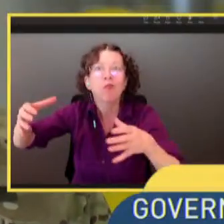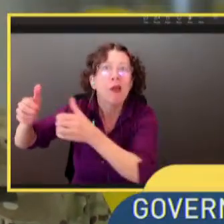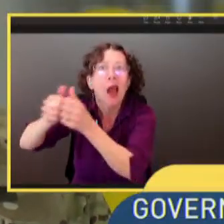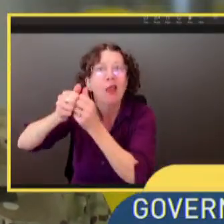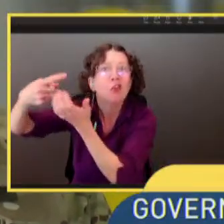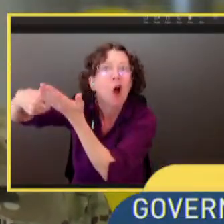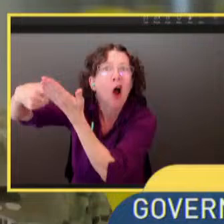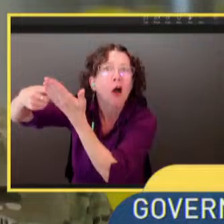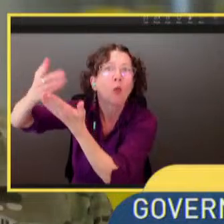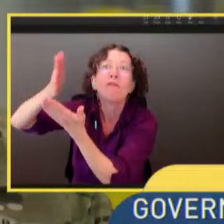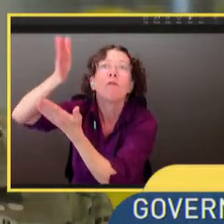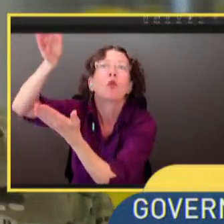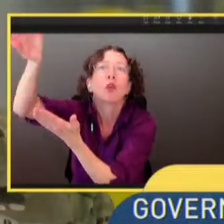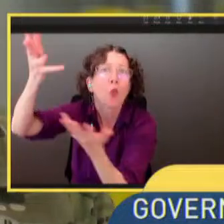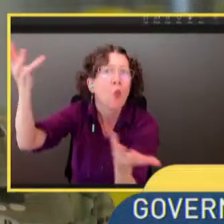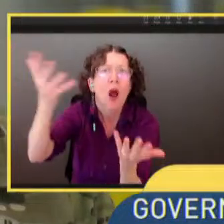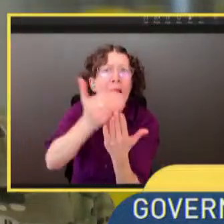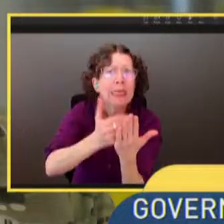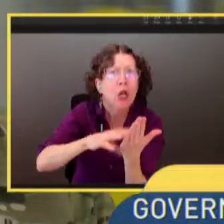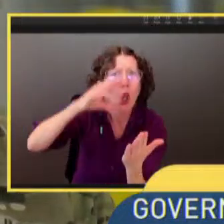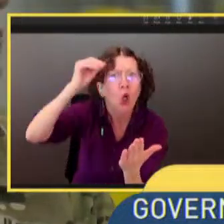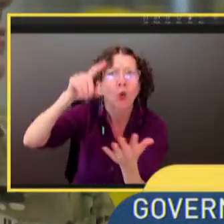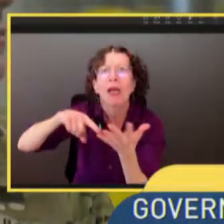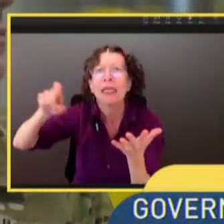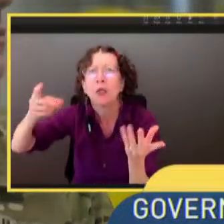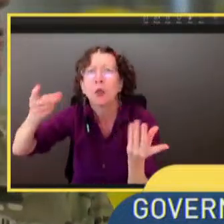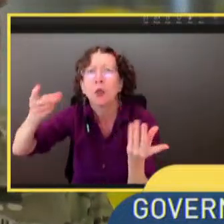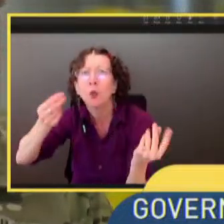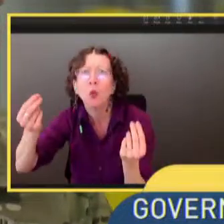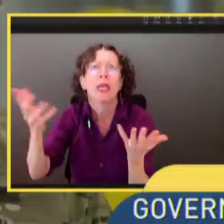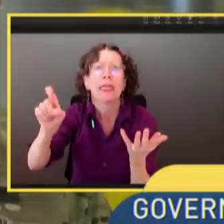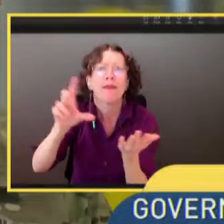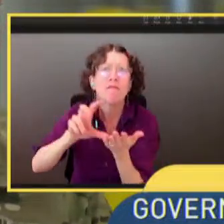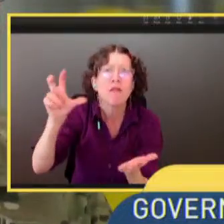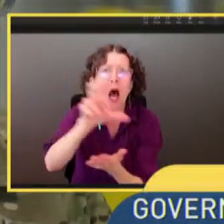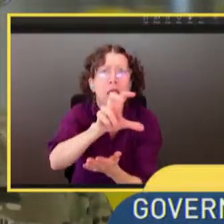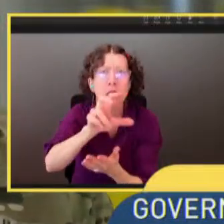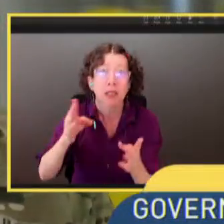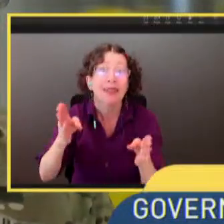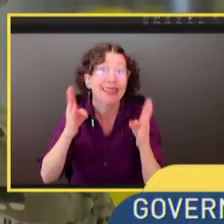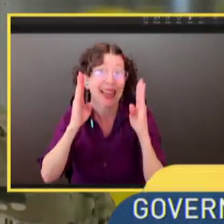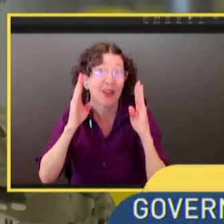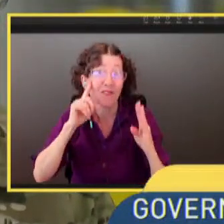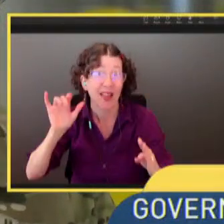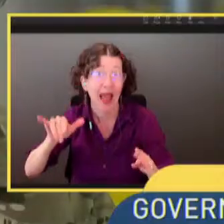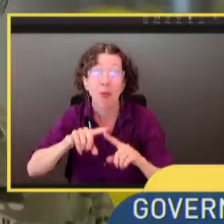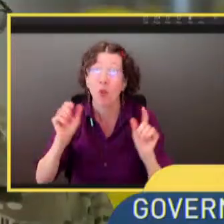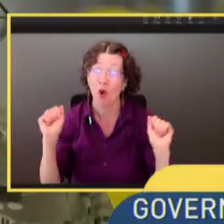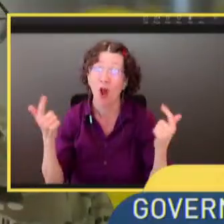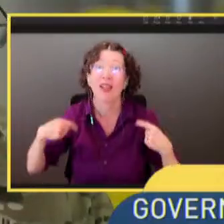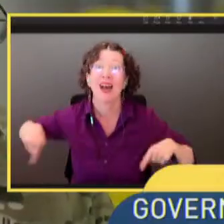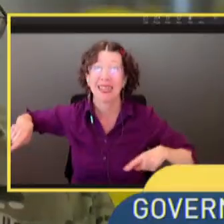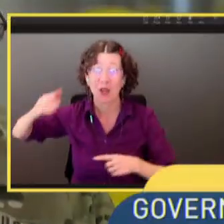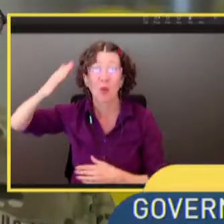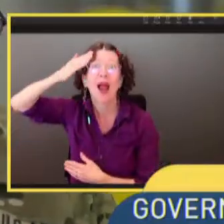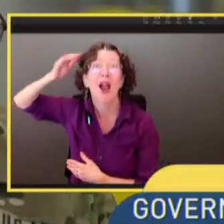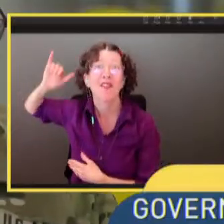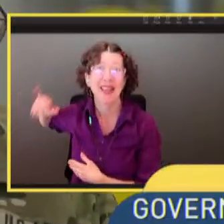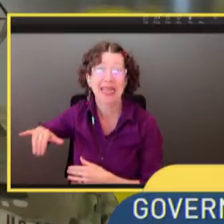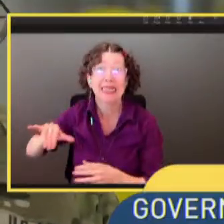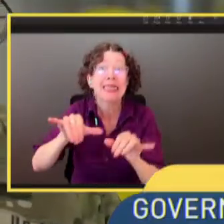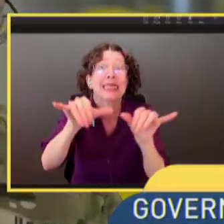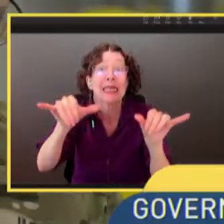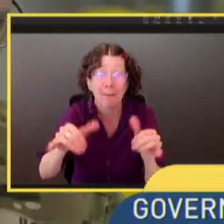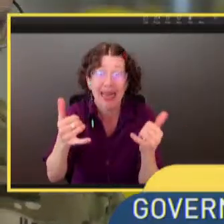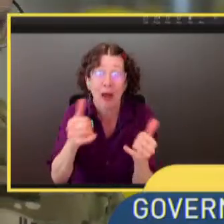have a conversation with all the folks you mentioned, our federal partners, flood districts, county, cities, state. Let's get together, the Army Corps, and talk about